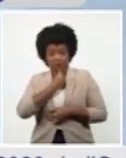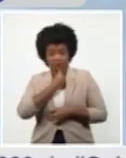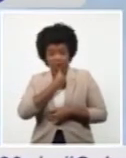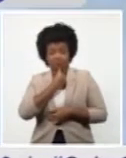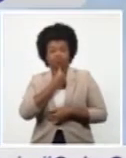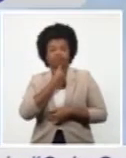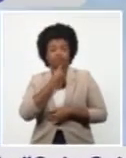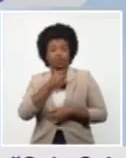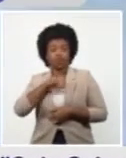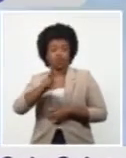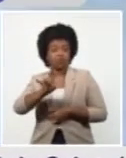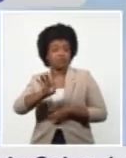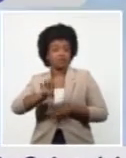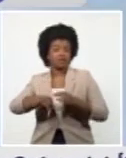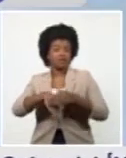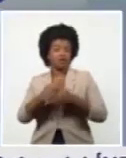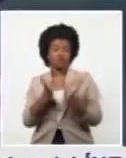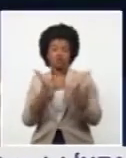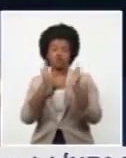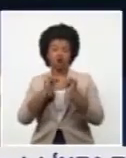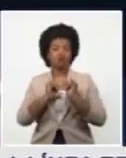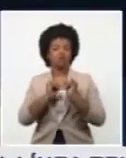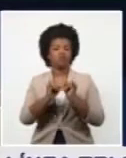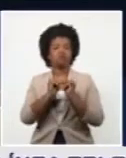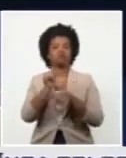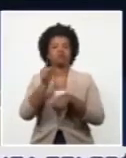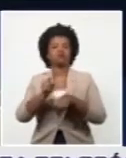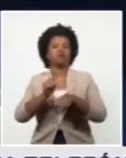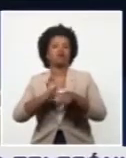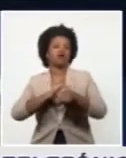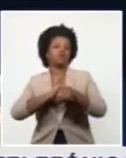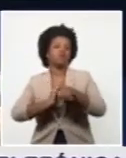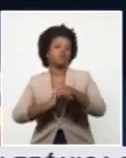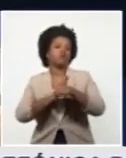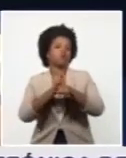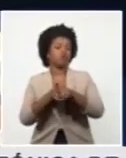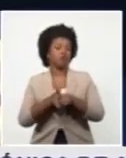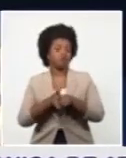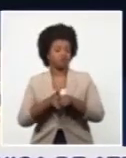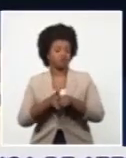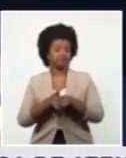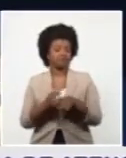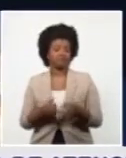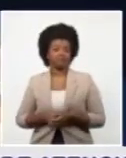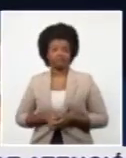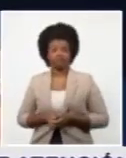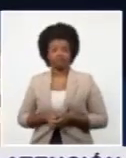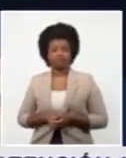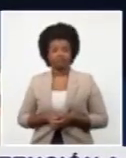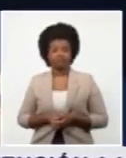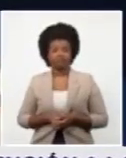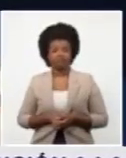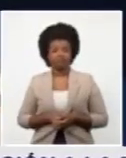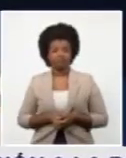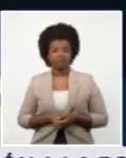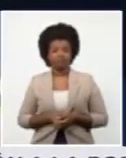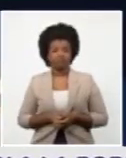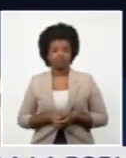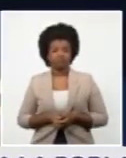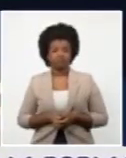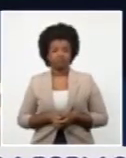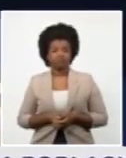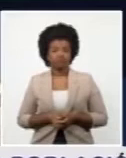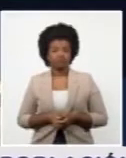Espíritus, Camagüey, Holguín, Santiago de Cuba, Guantánamo, and the special municipality of the Isle of Youth that in the